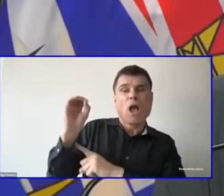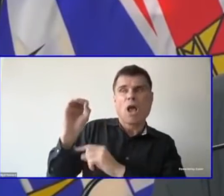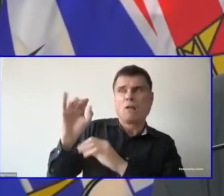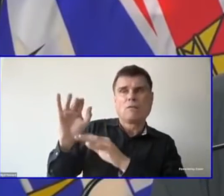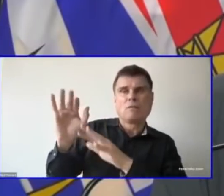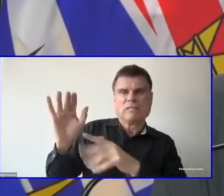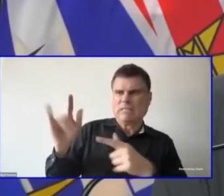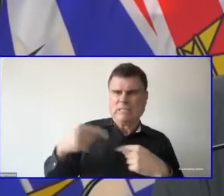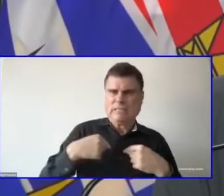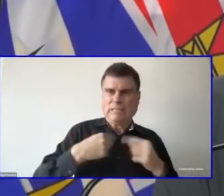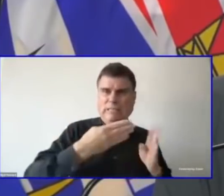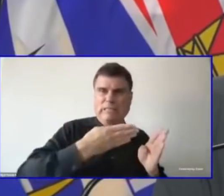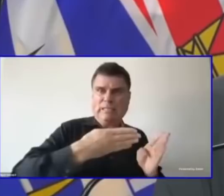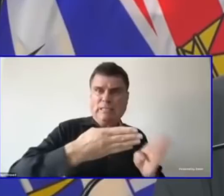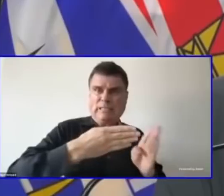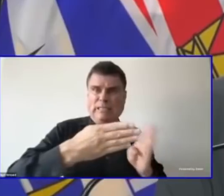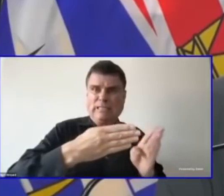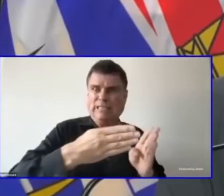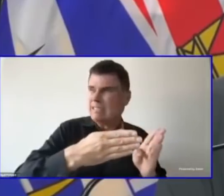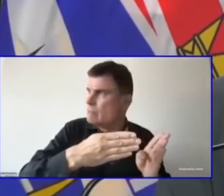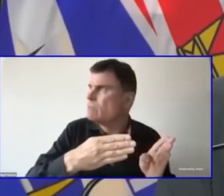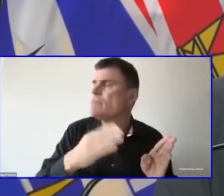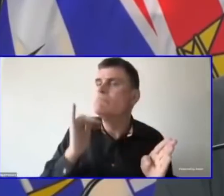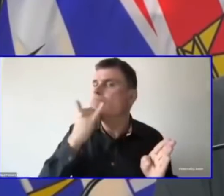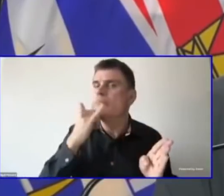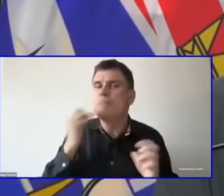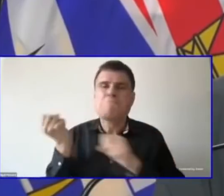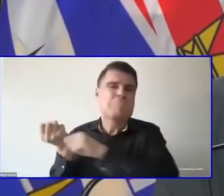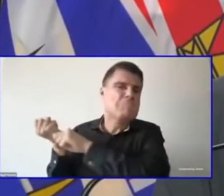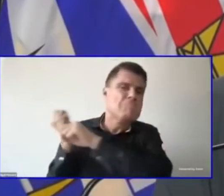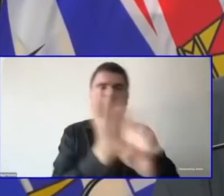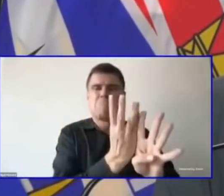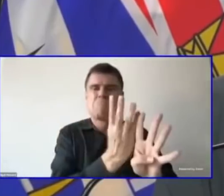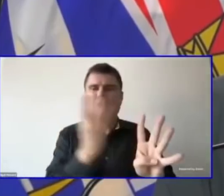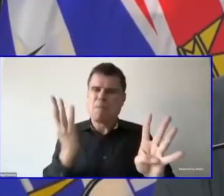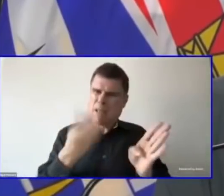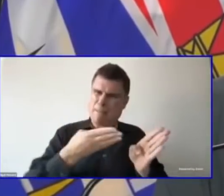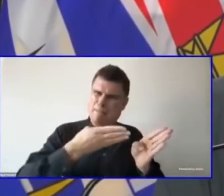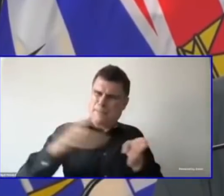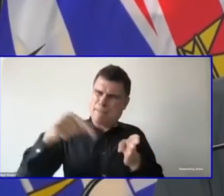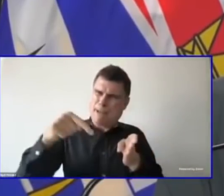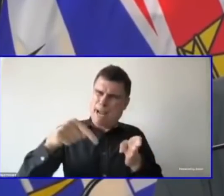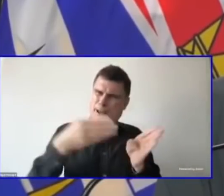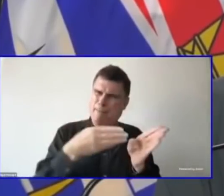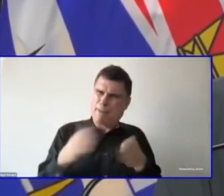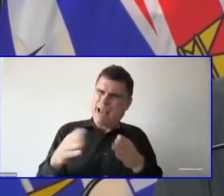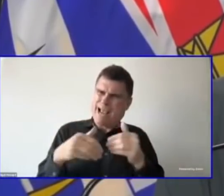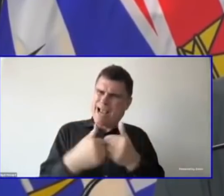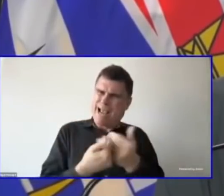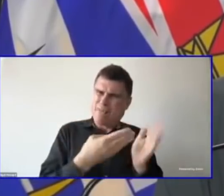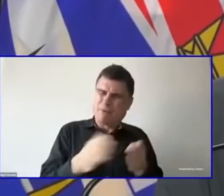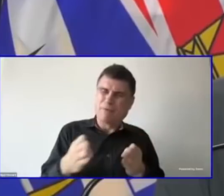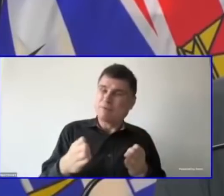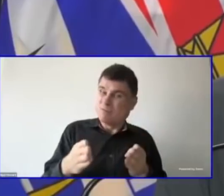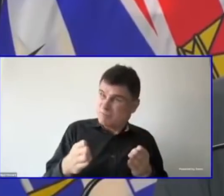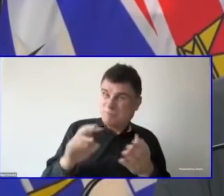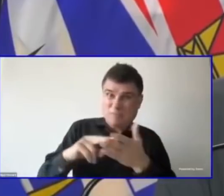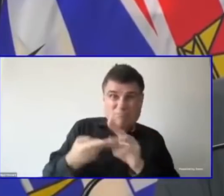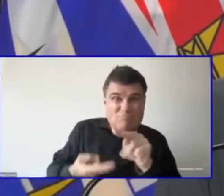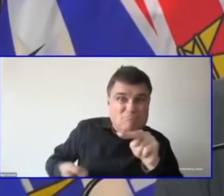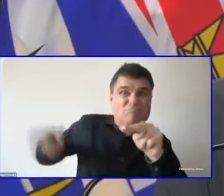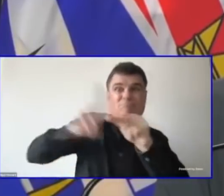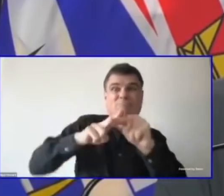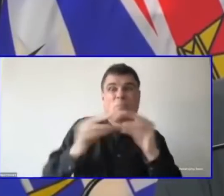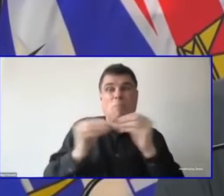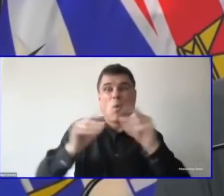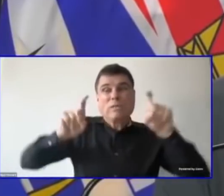what are we doing now to ramp up our testing capacity for the weeks to come? Yeah, I think our testing strategy